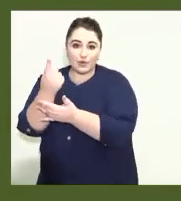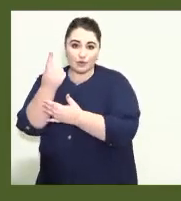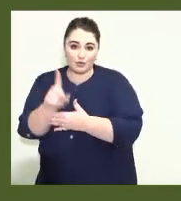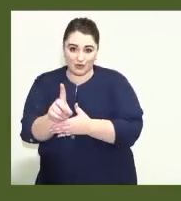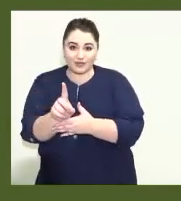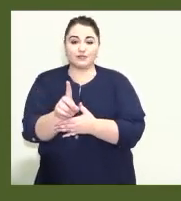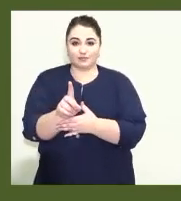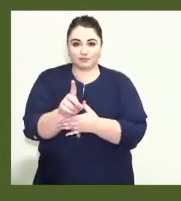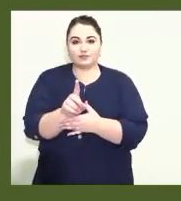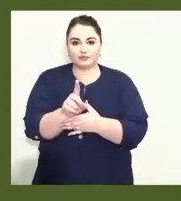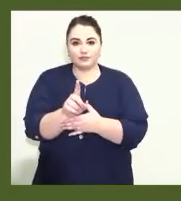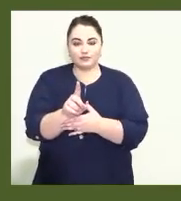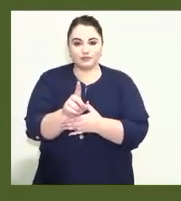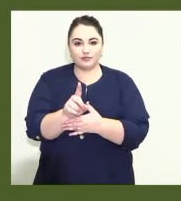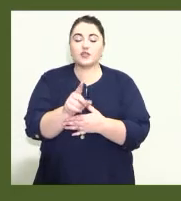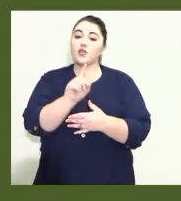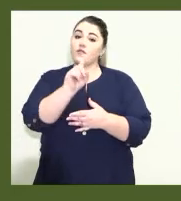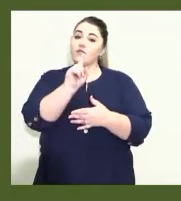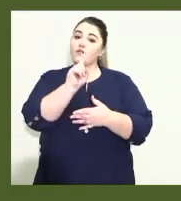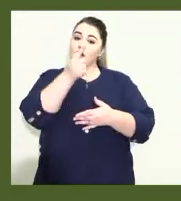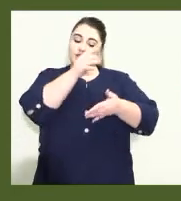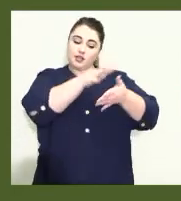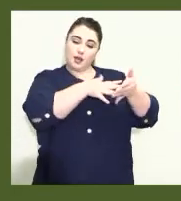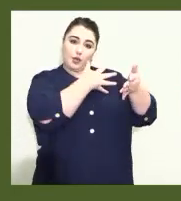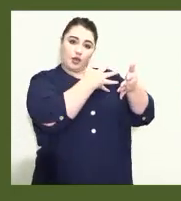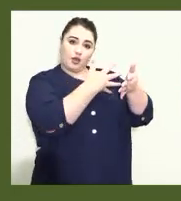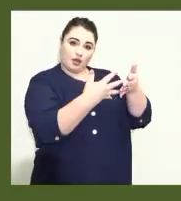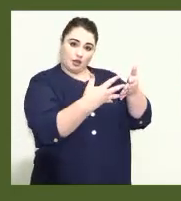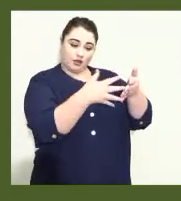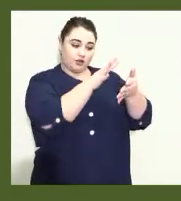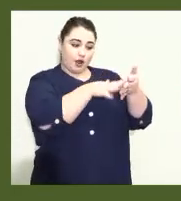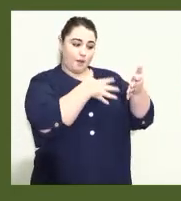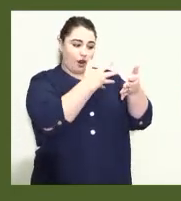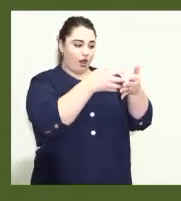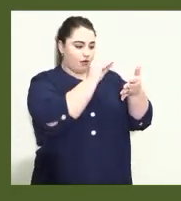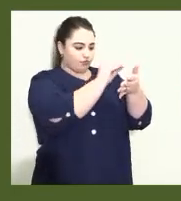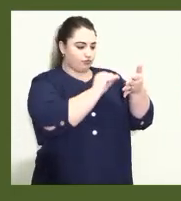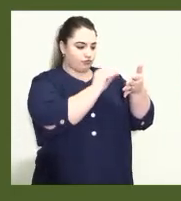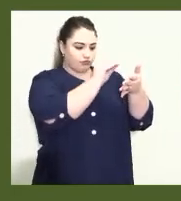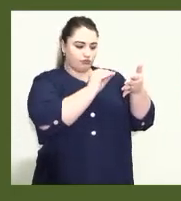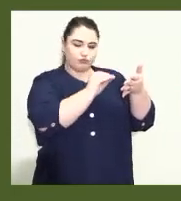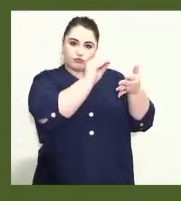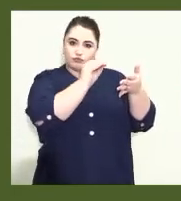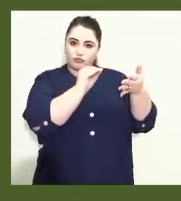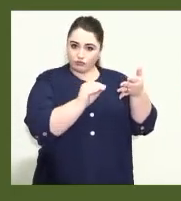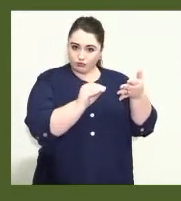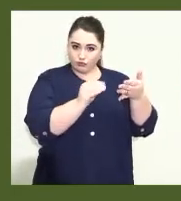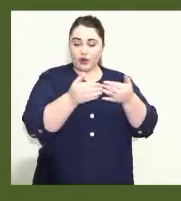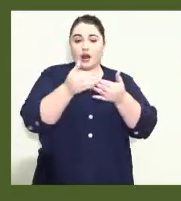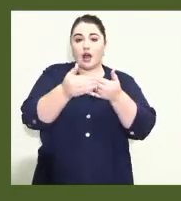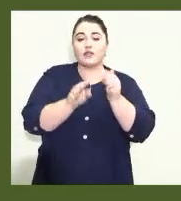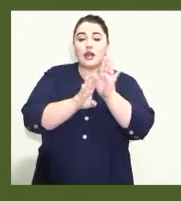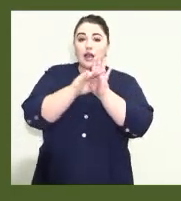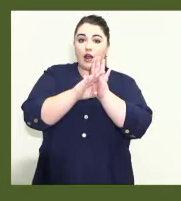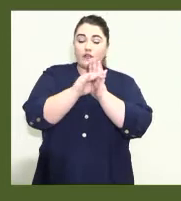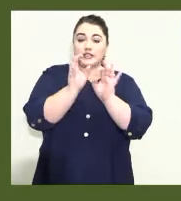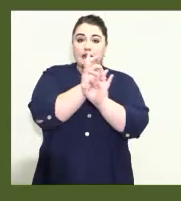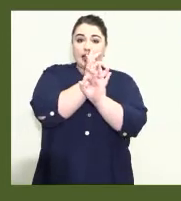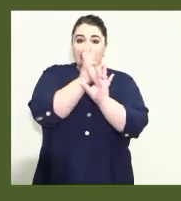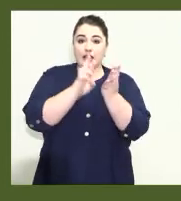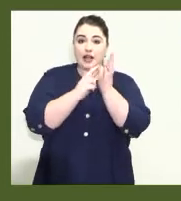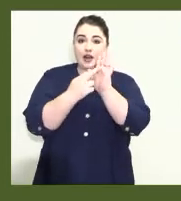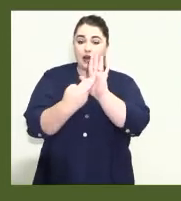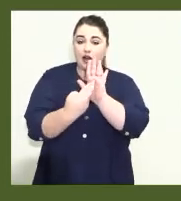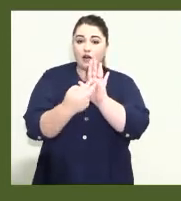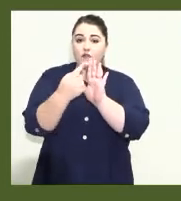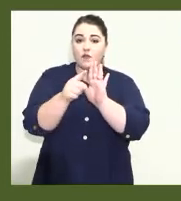and so you want to tabulate it first of all. Put it nicely in a table. Then a graph is such a clear